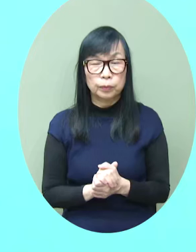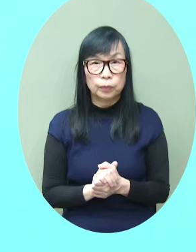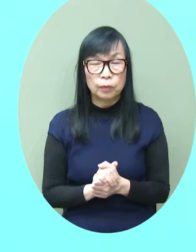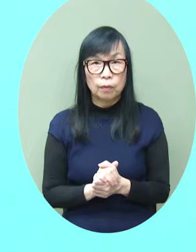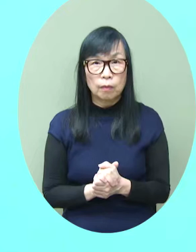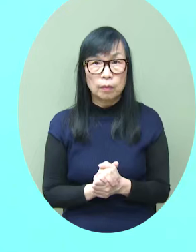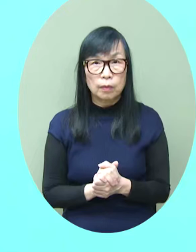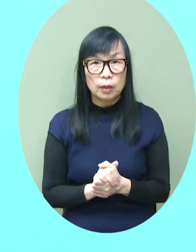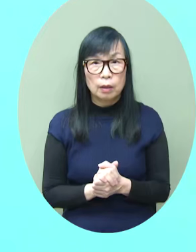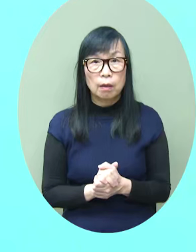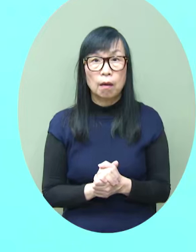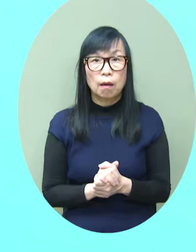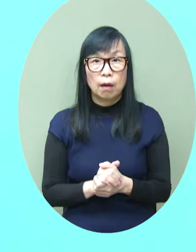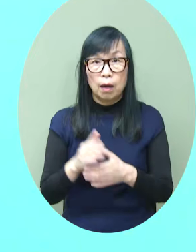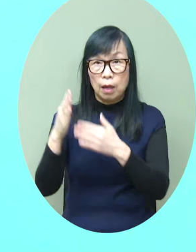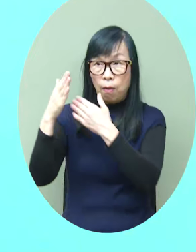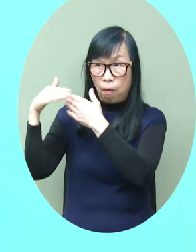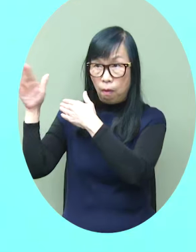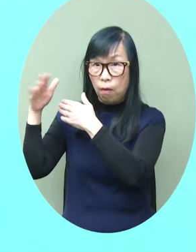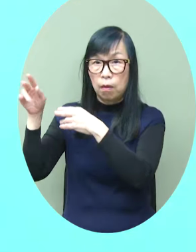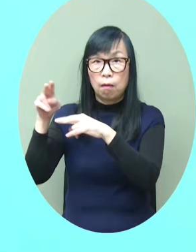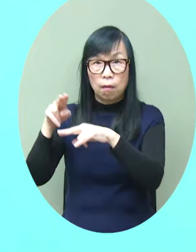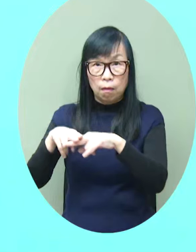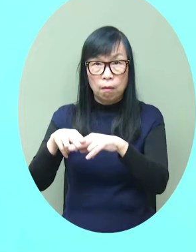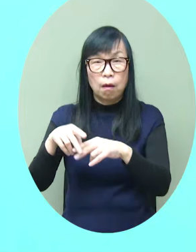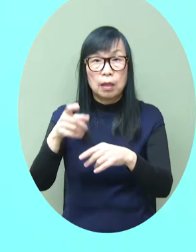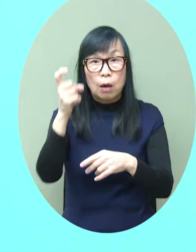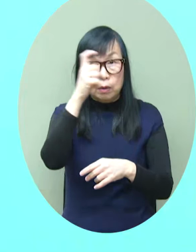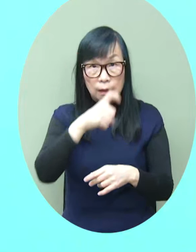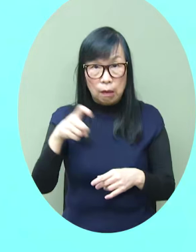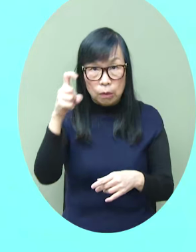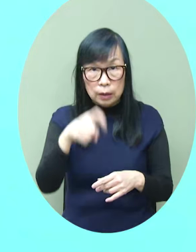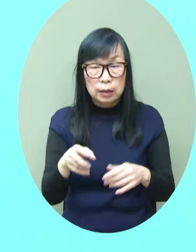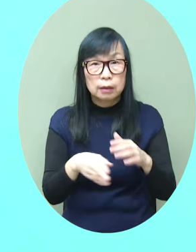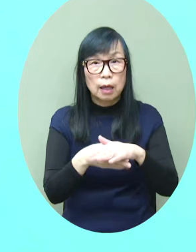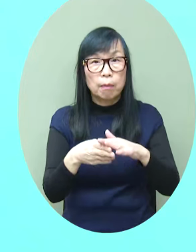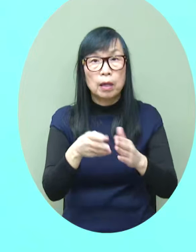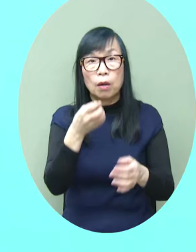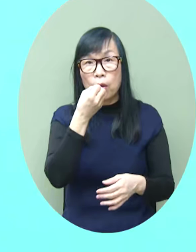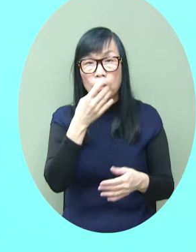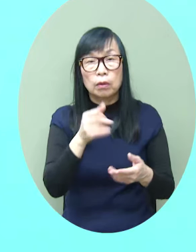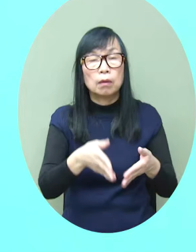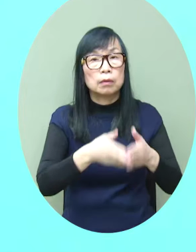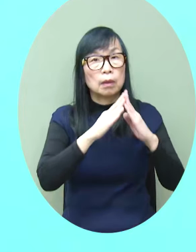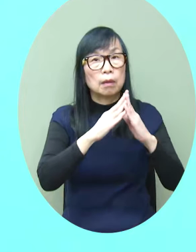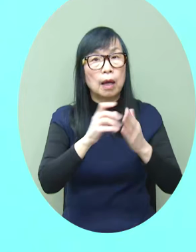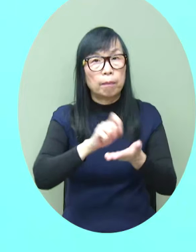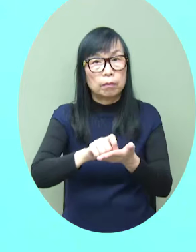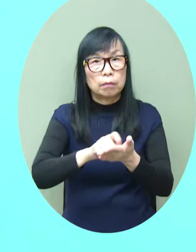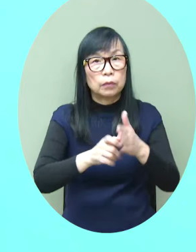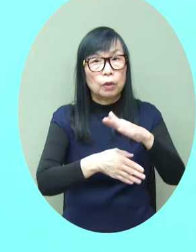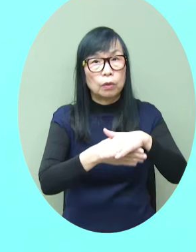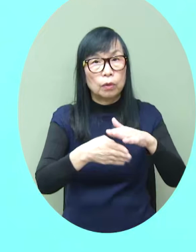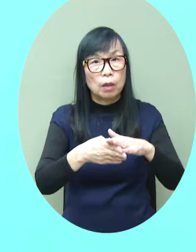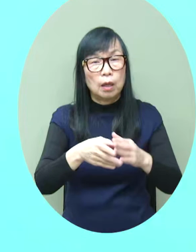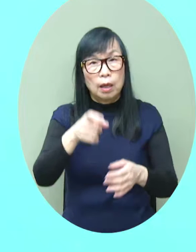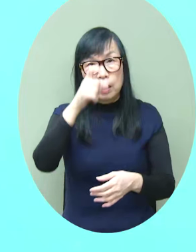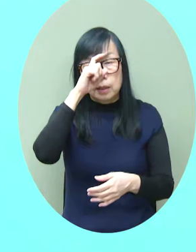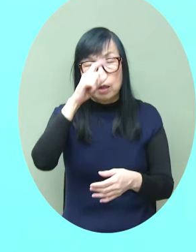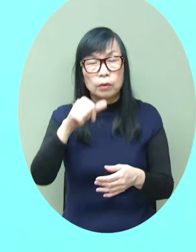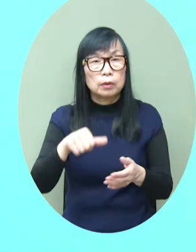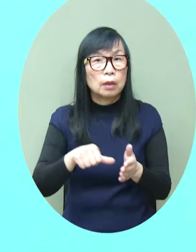and mainland companies that have established in Hong Kong. And I could also show you the fact that